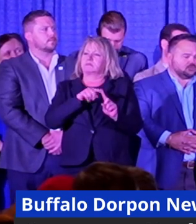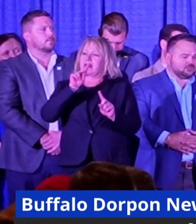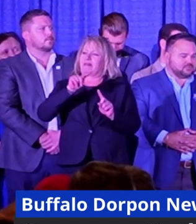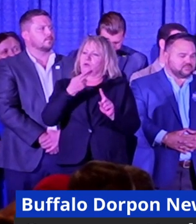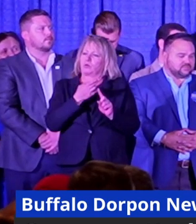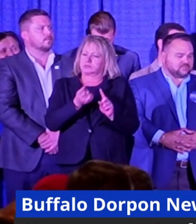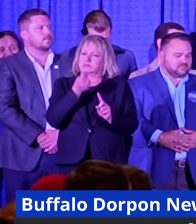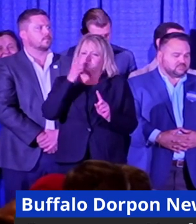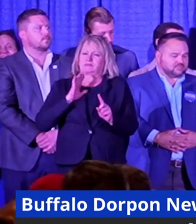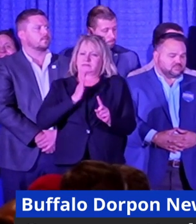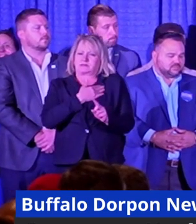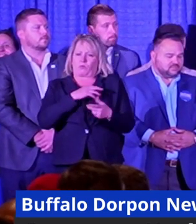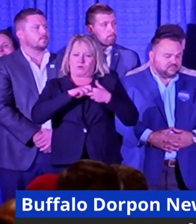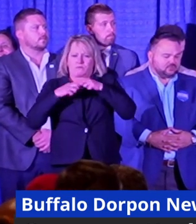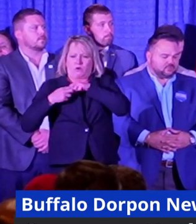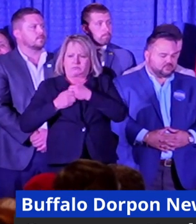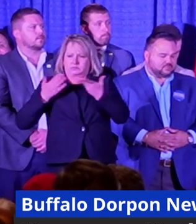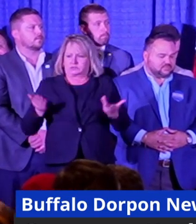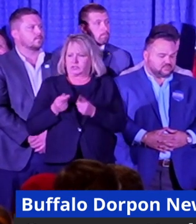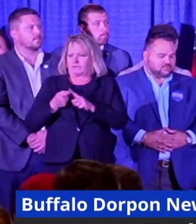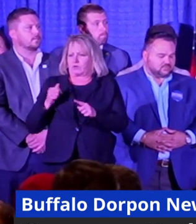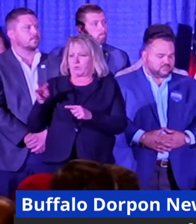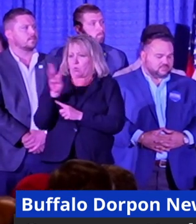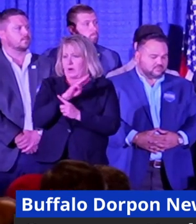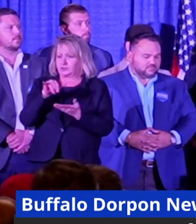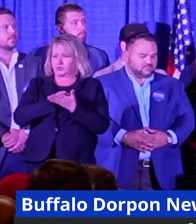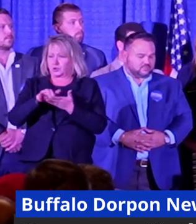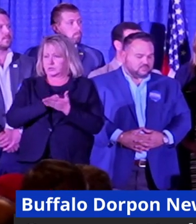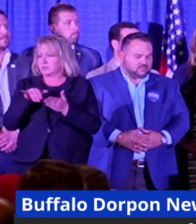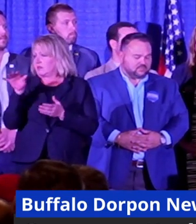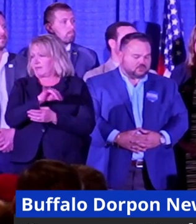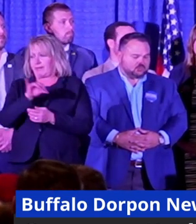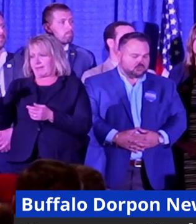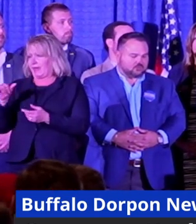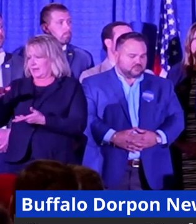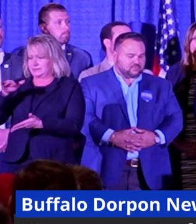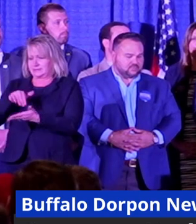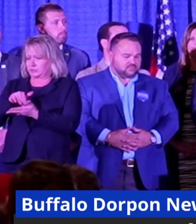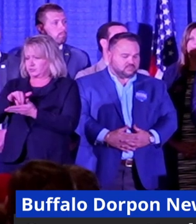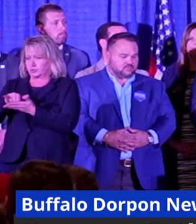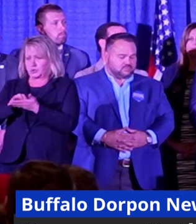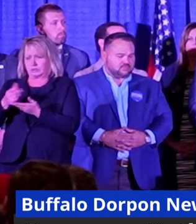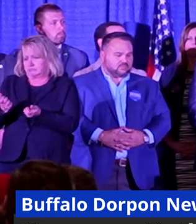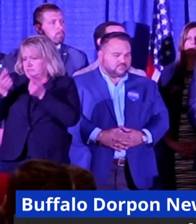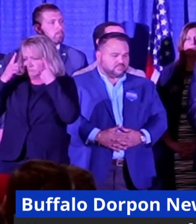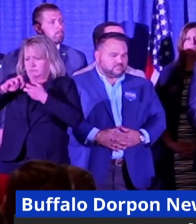the issues that we deal with in Western New York just like she understands the issues in Central New York.